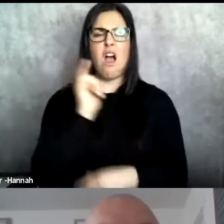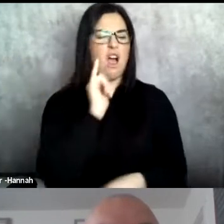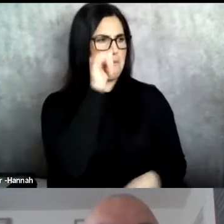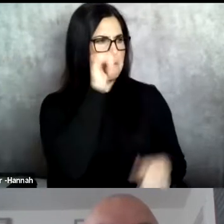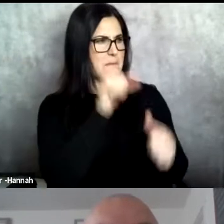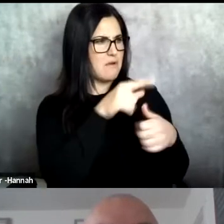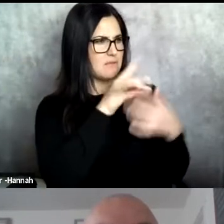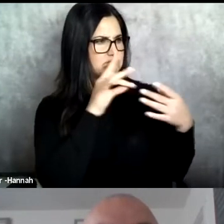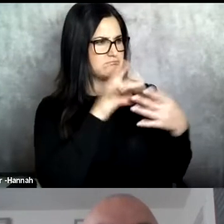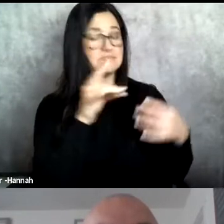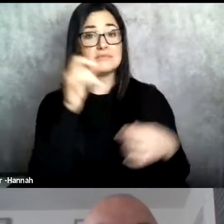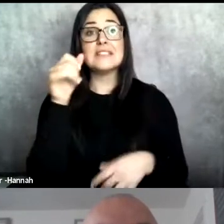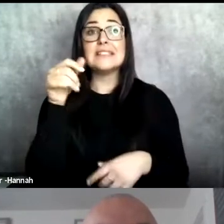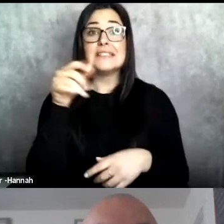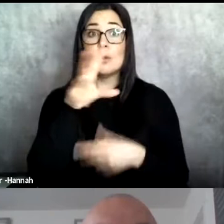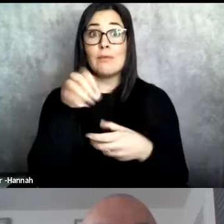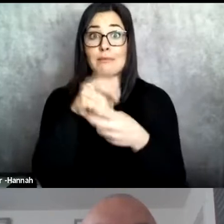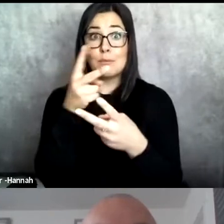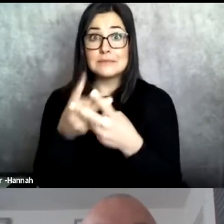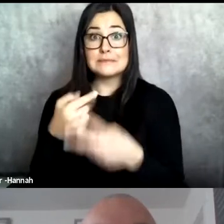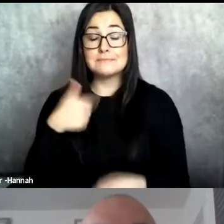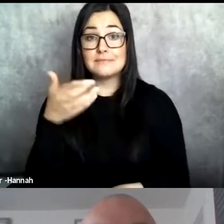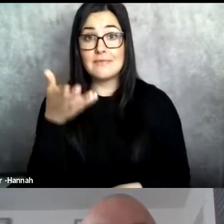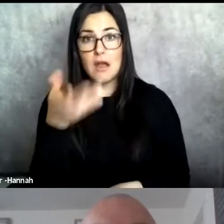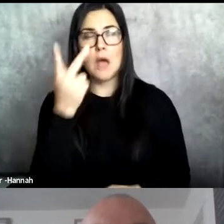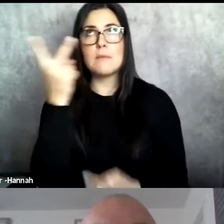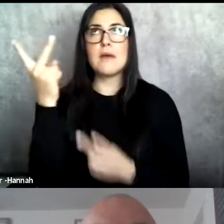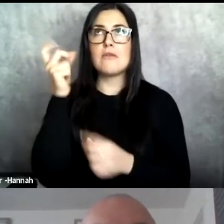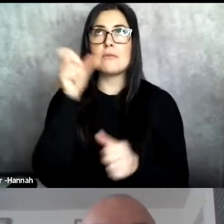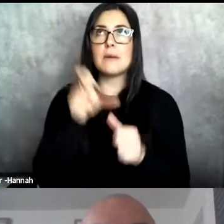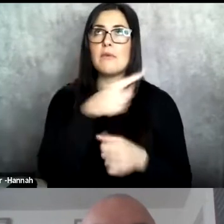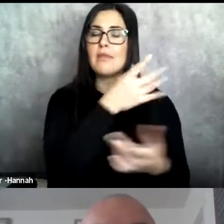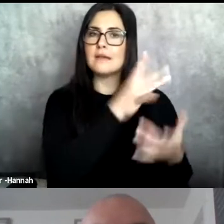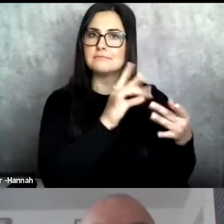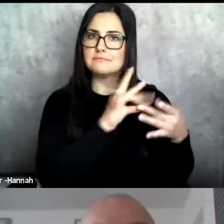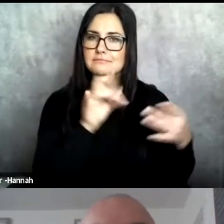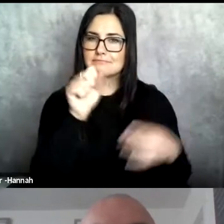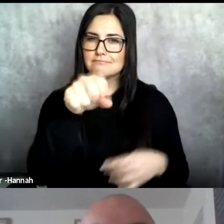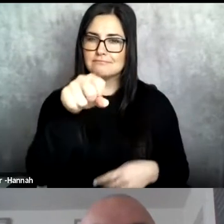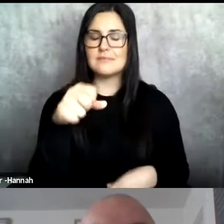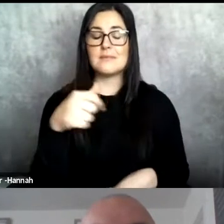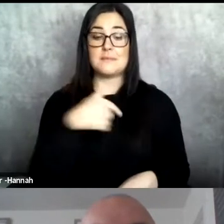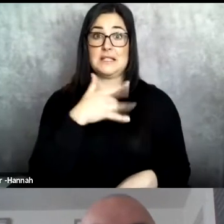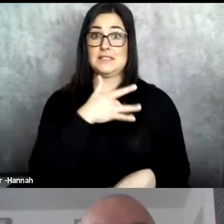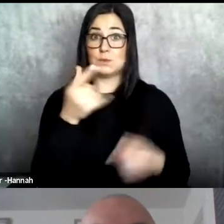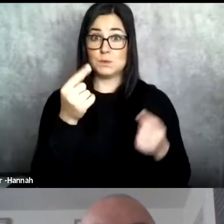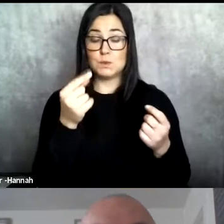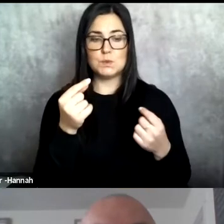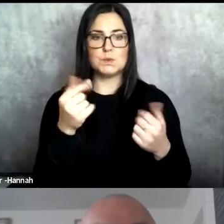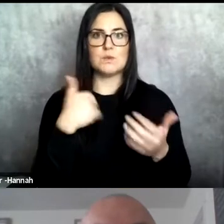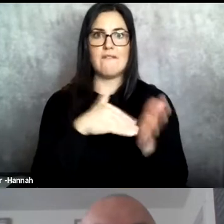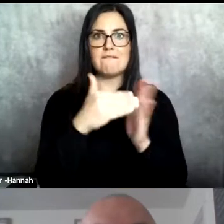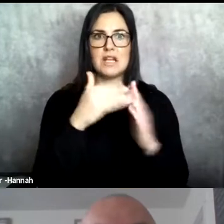many moments in prison, right? But definitely, I was always negotiating. Like, I got to Pelican